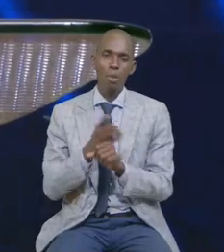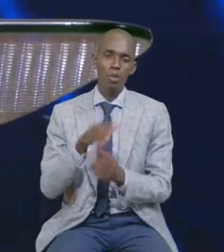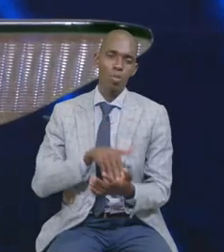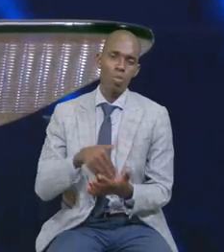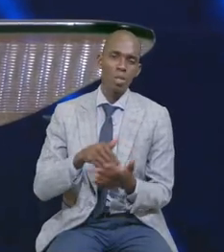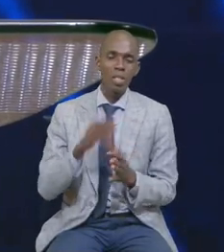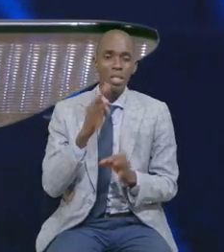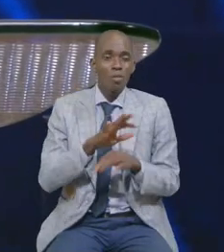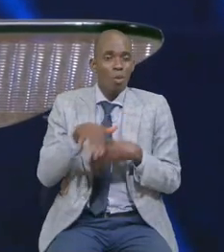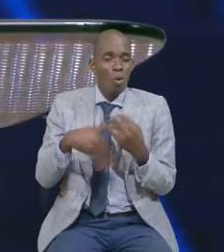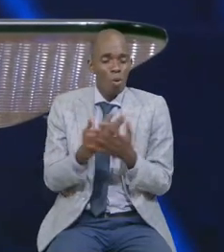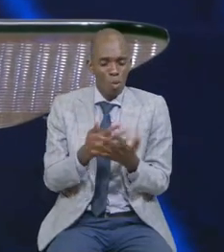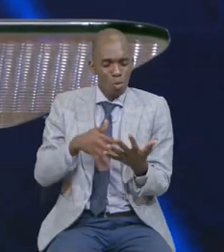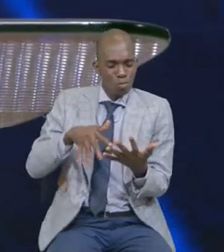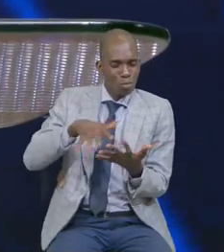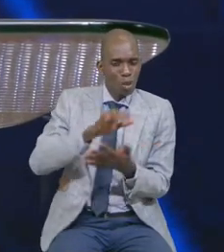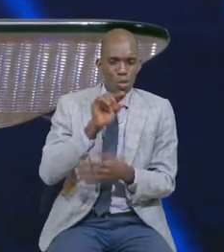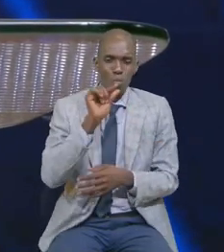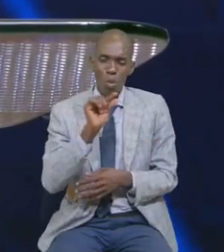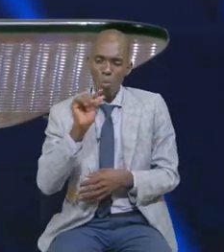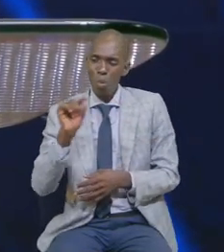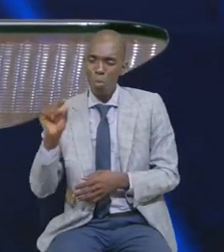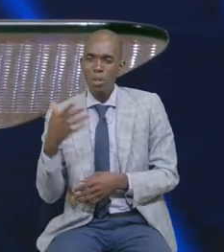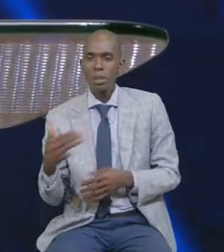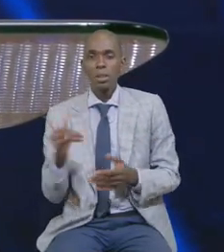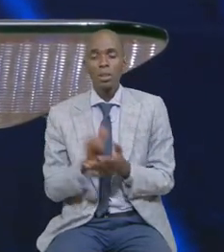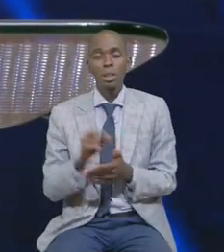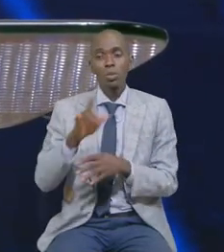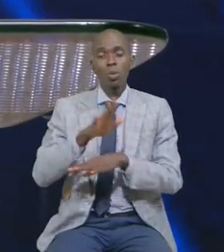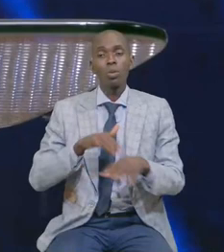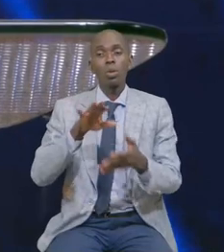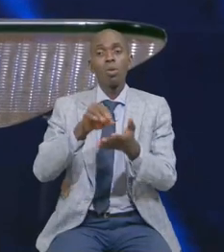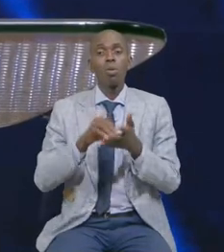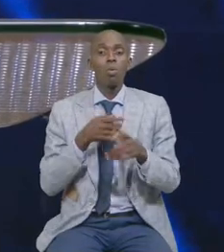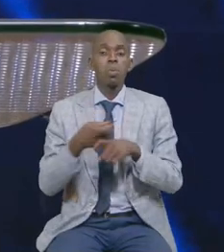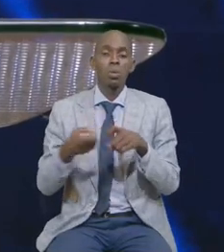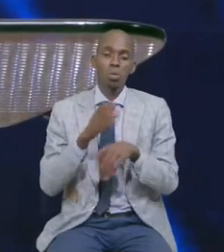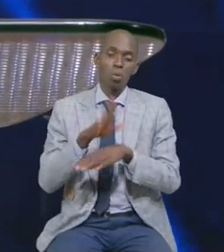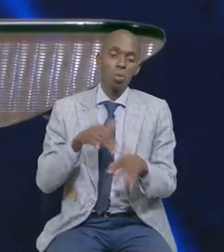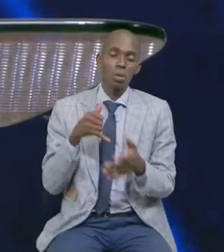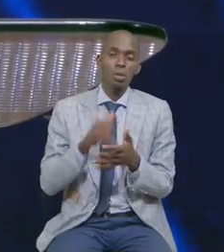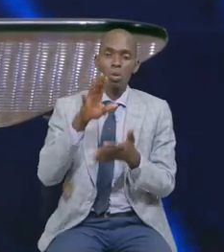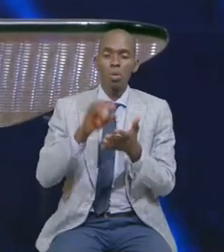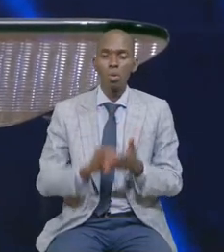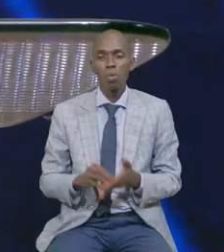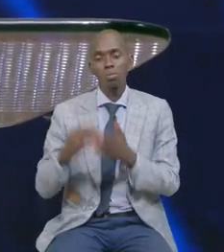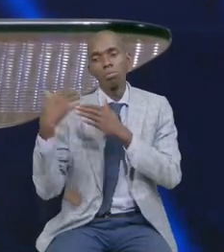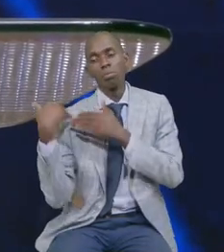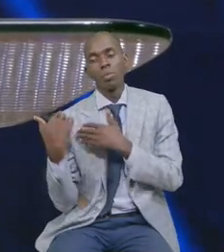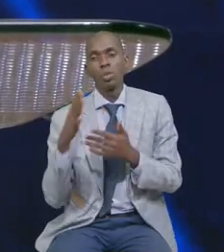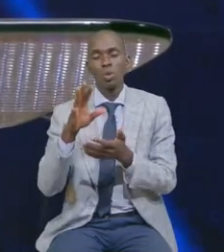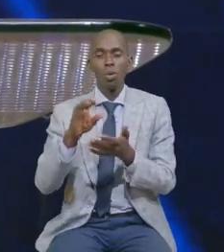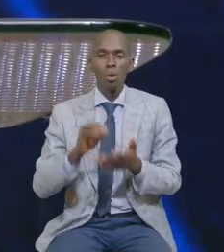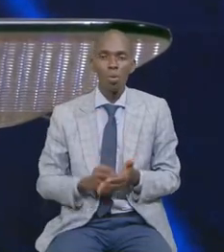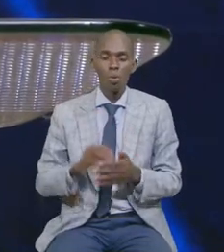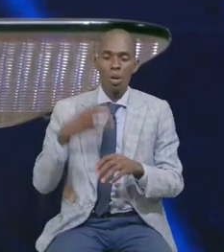small things that are happening that you call your own possession that you call your own cross that you call your own difficulty